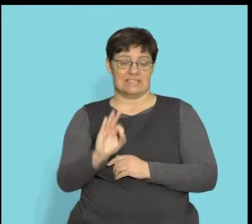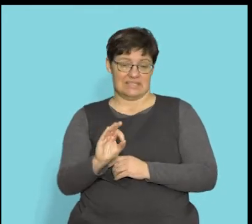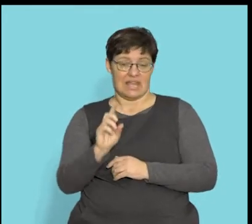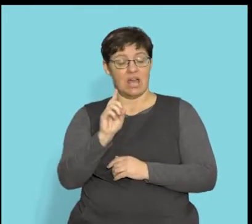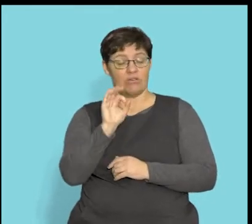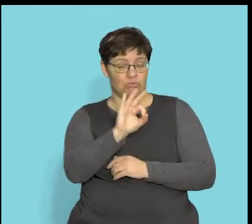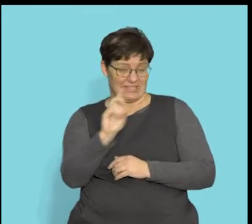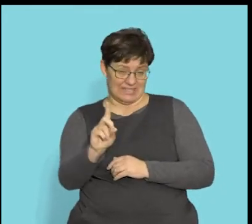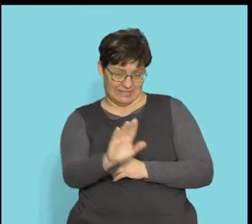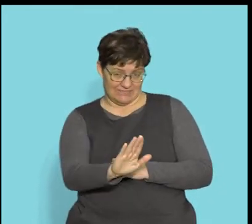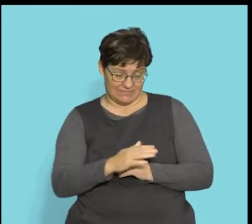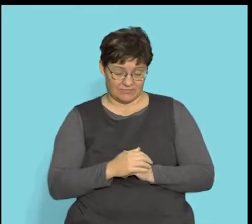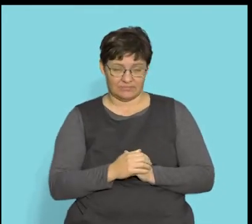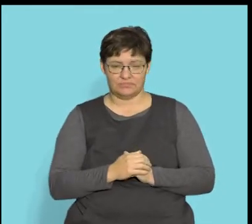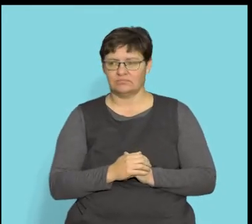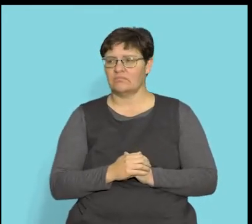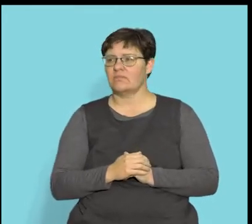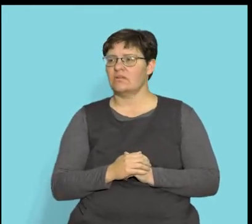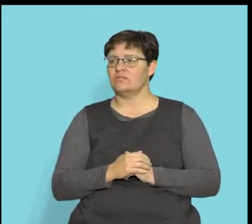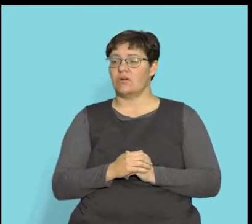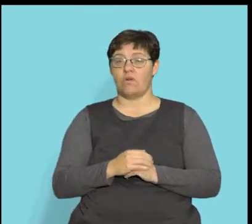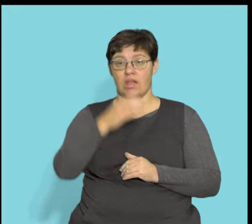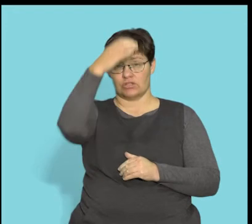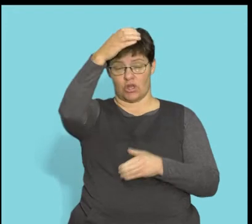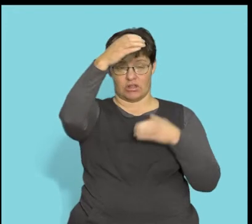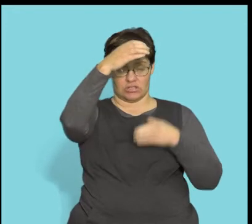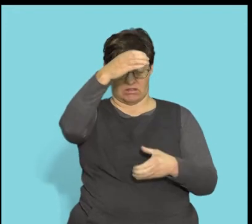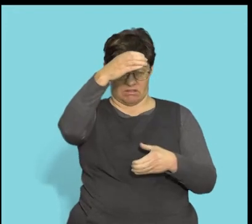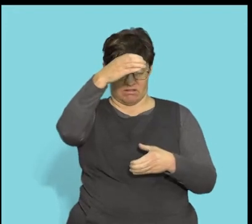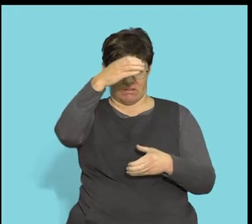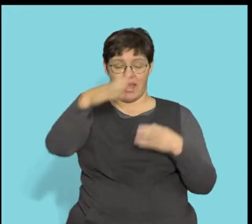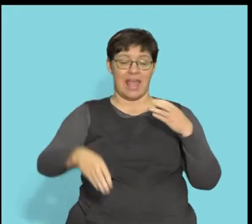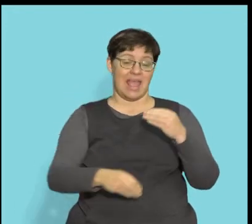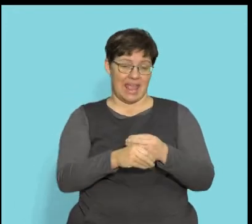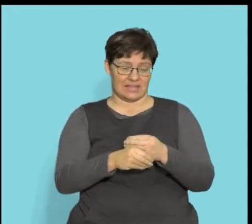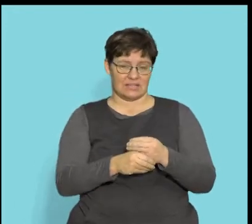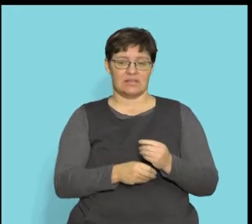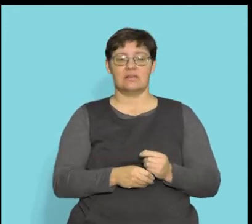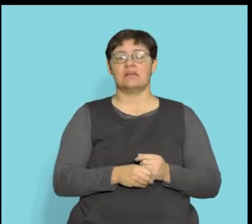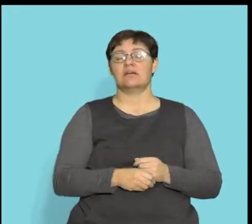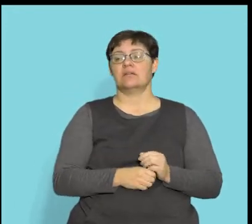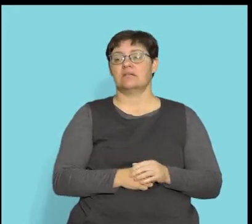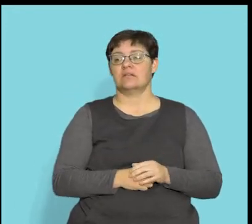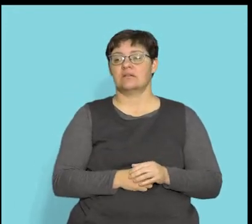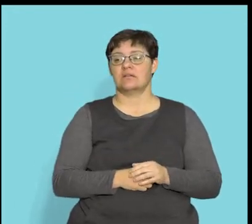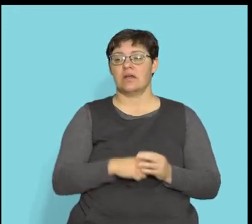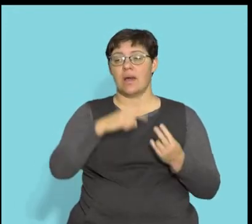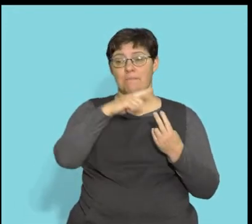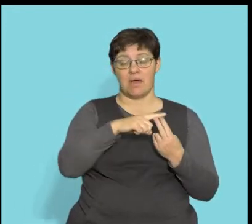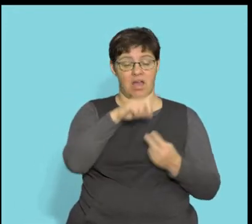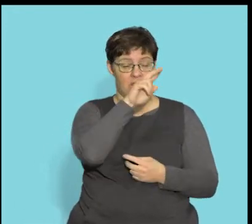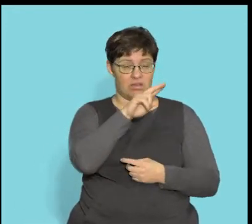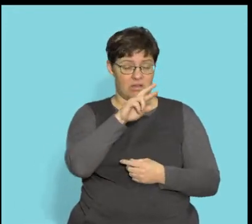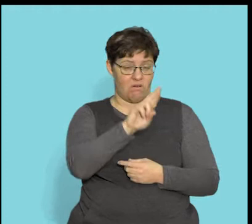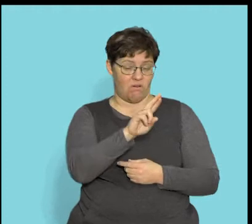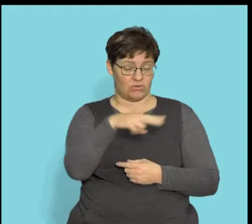three-dimensional shape. So I'm going to add the area of the two circles, which we know are pi r squared, because that is the